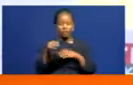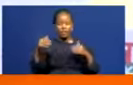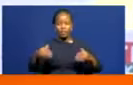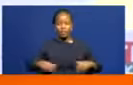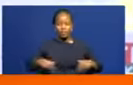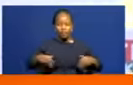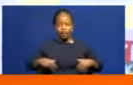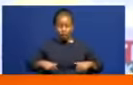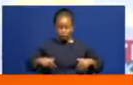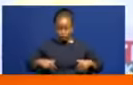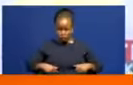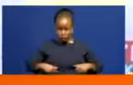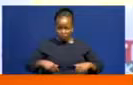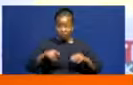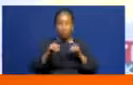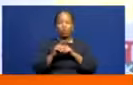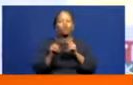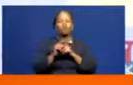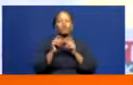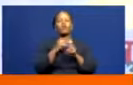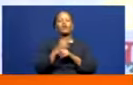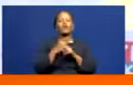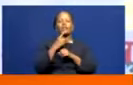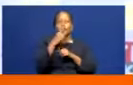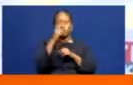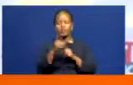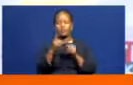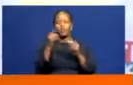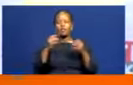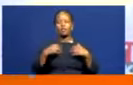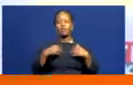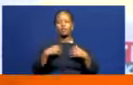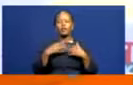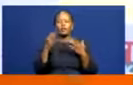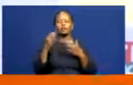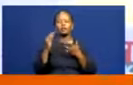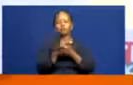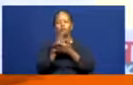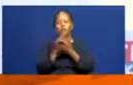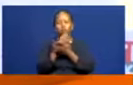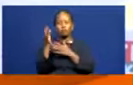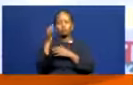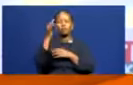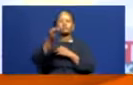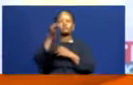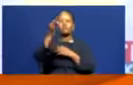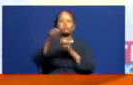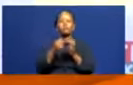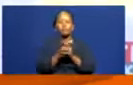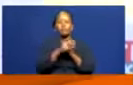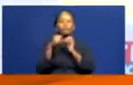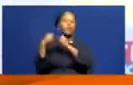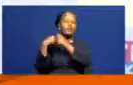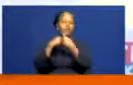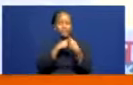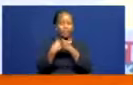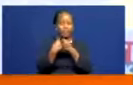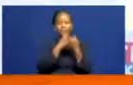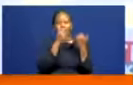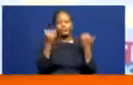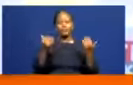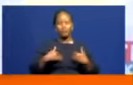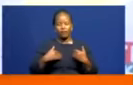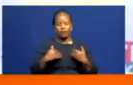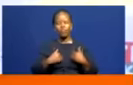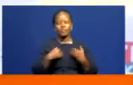occasion, to be designers of our shared future. The challenges we face are vast